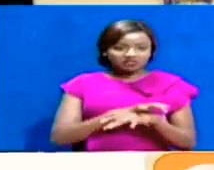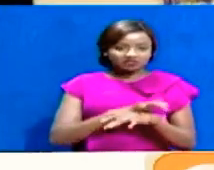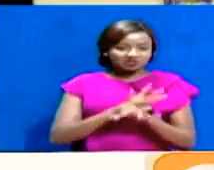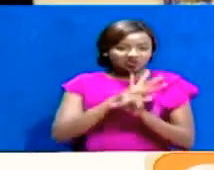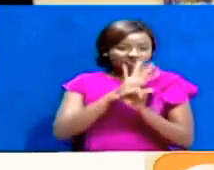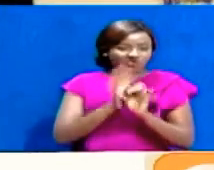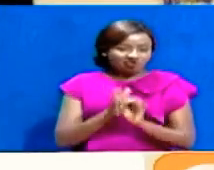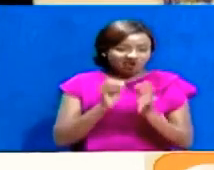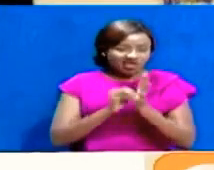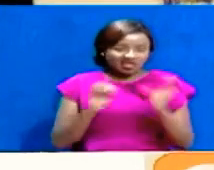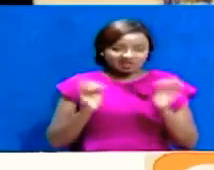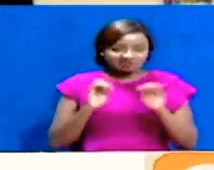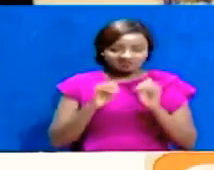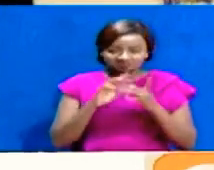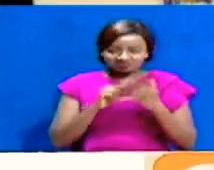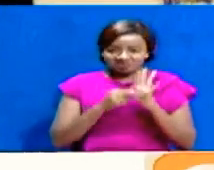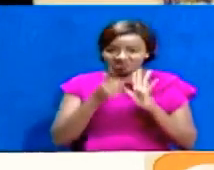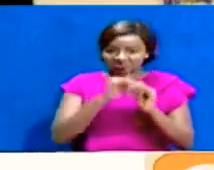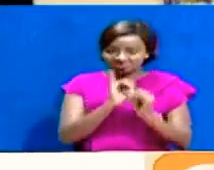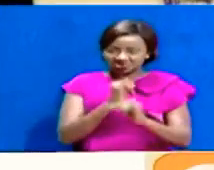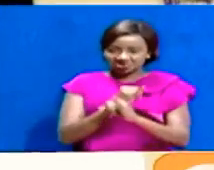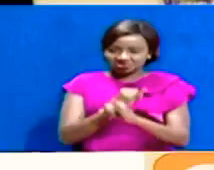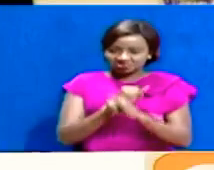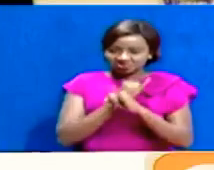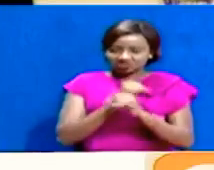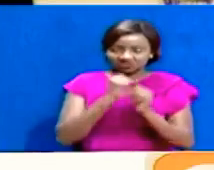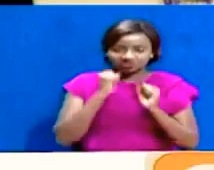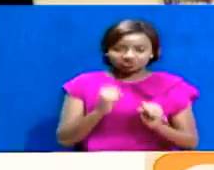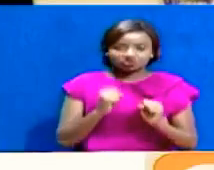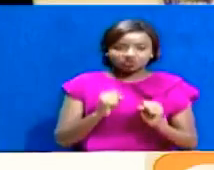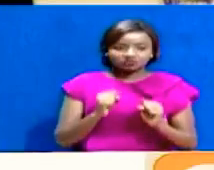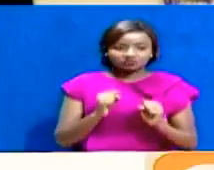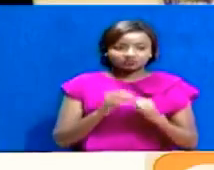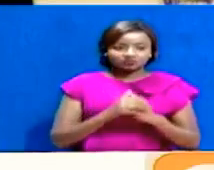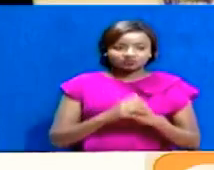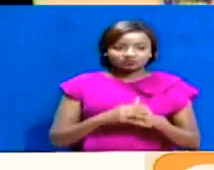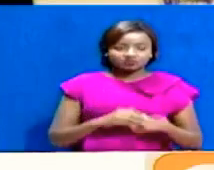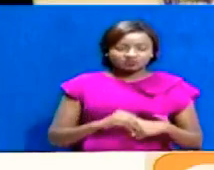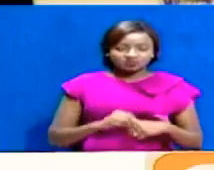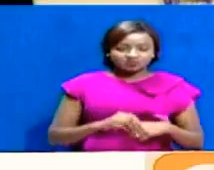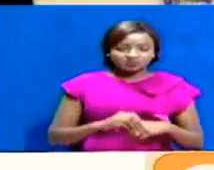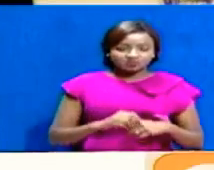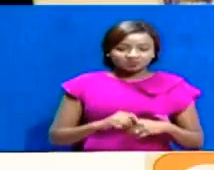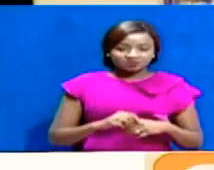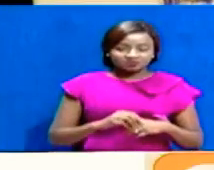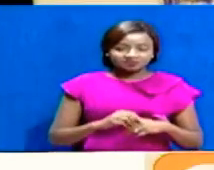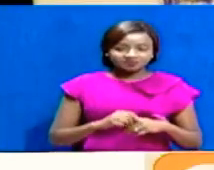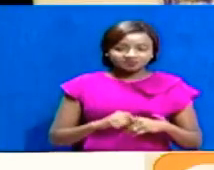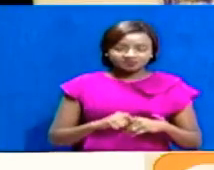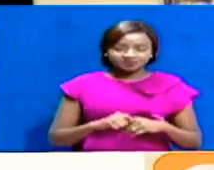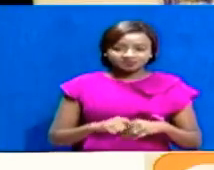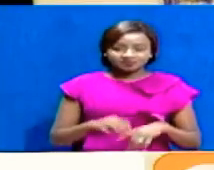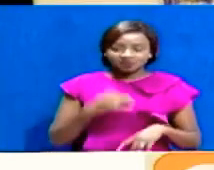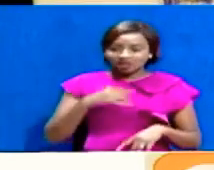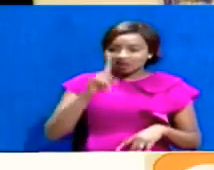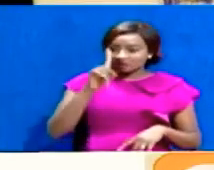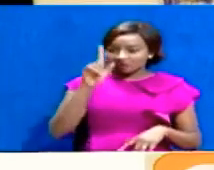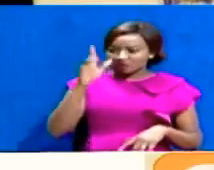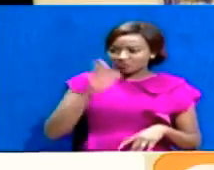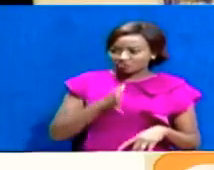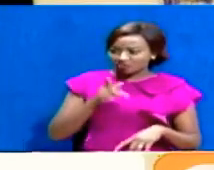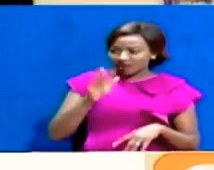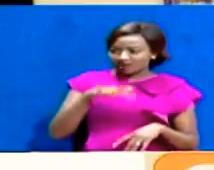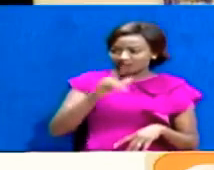the reinfections, at least in Spain, were not as frequent as they weren't very often. We did have a woman who got